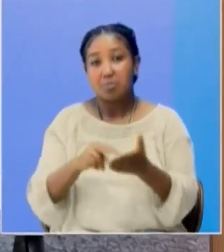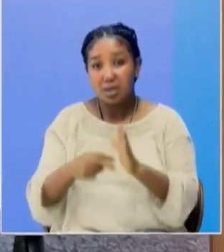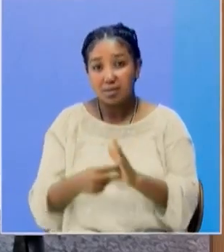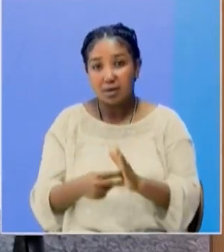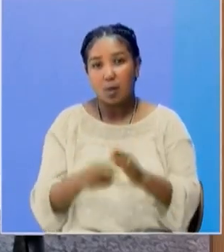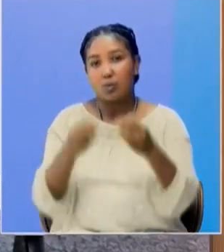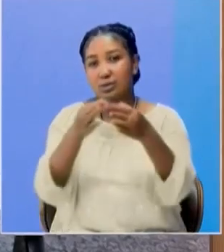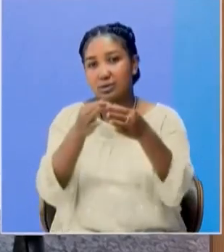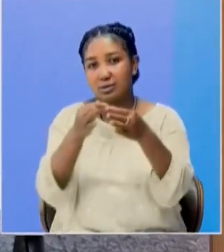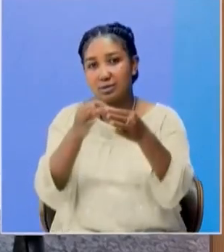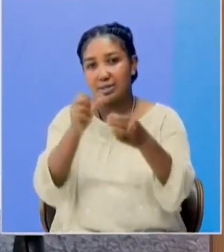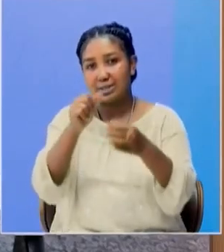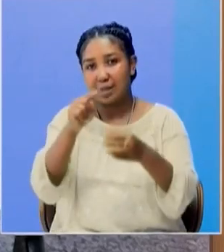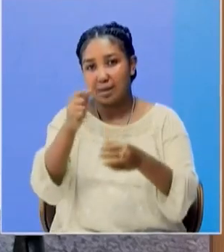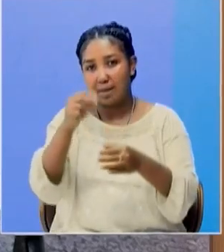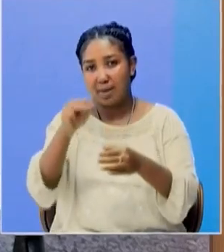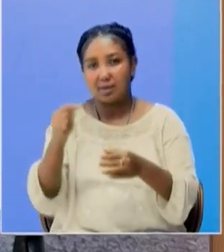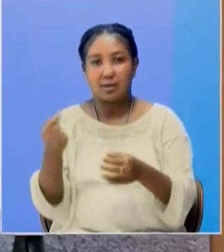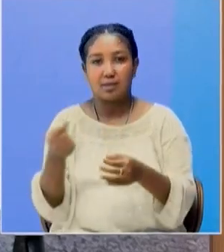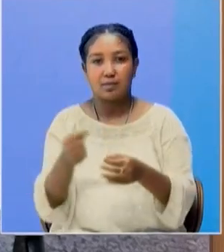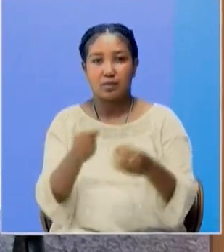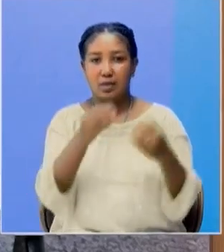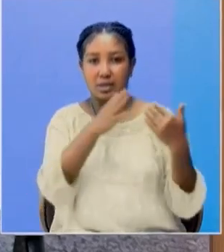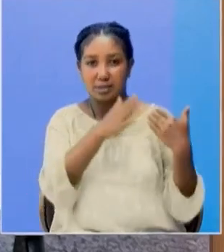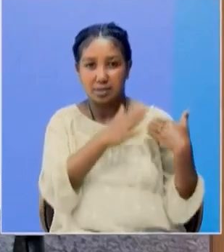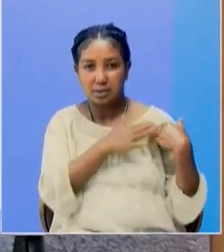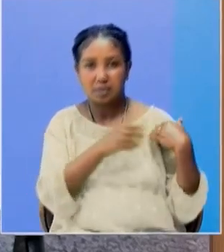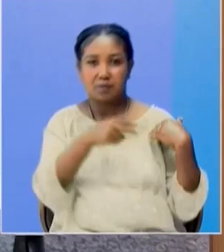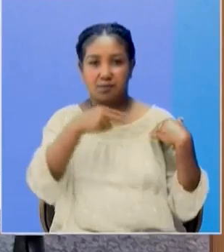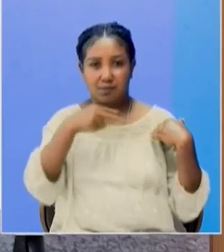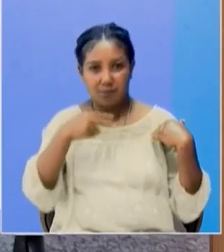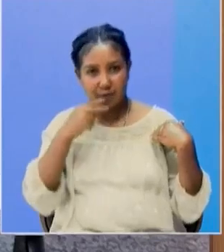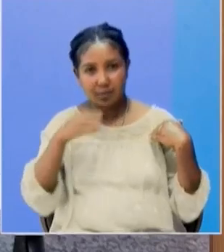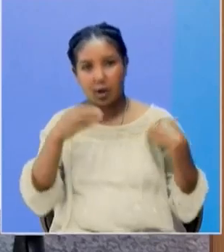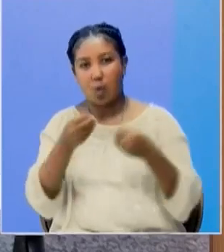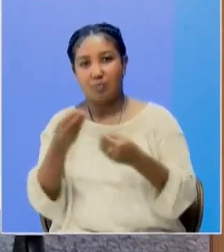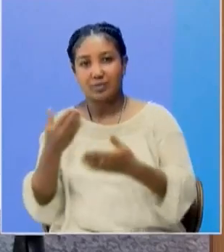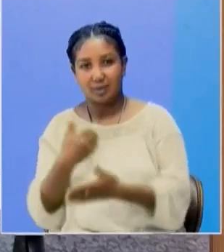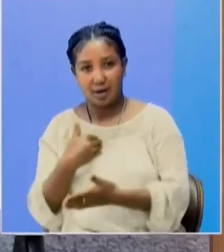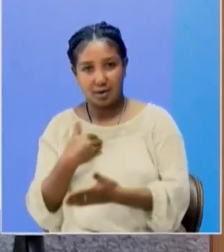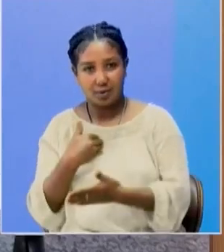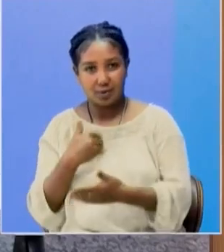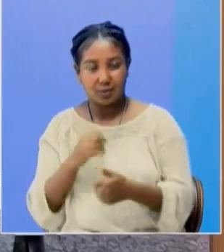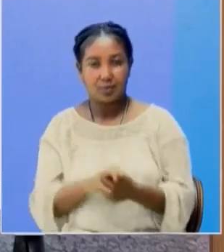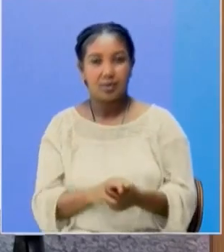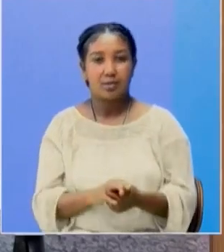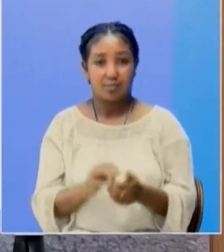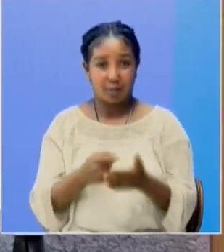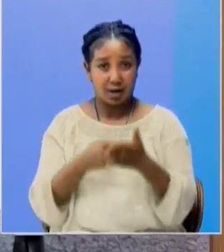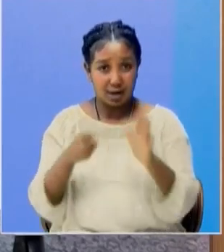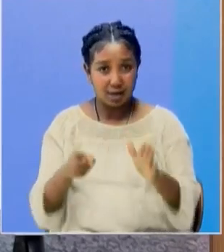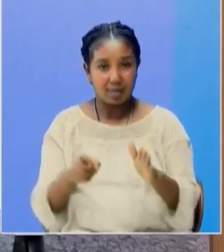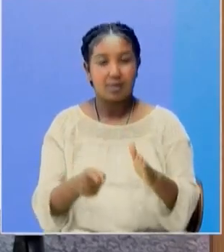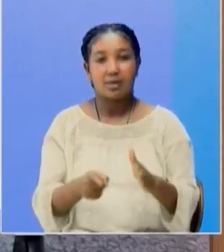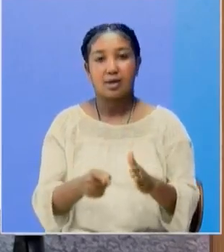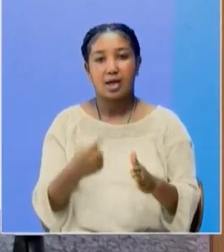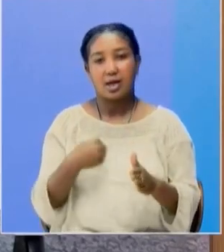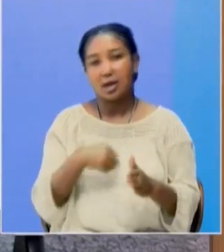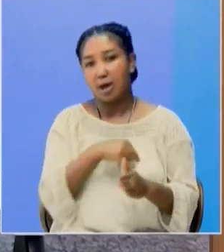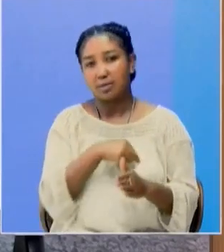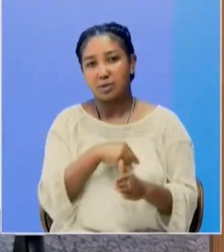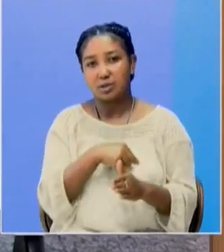a statement. It goes from subject, verb, object. Is it clear? And also I'm